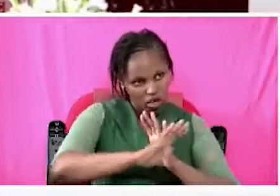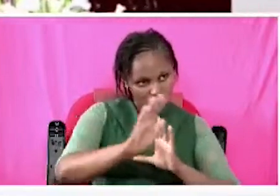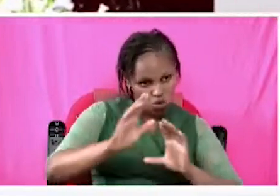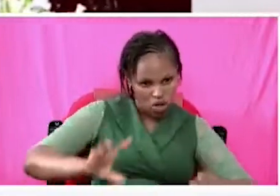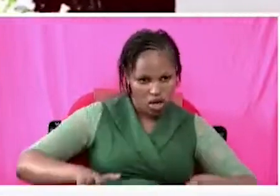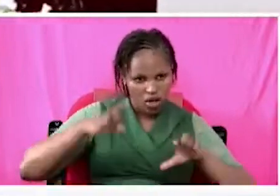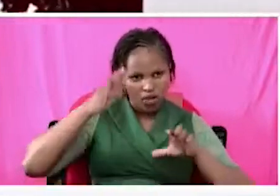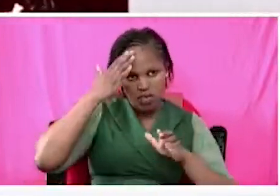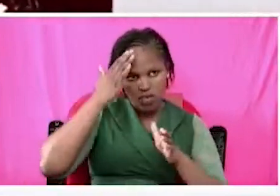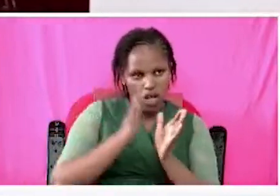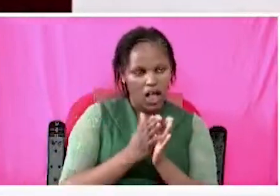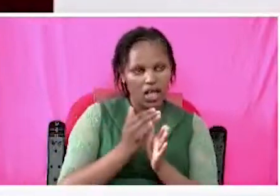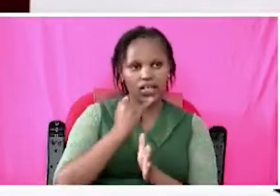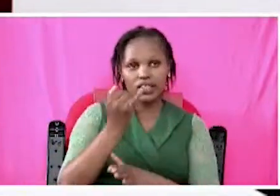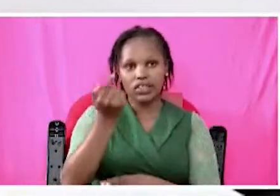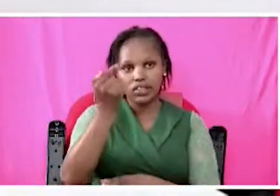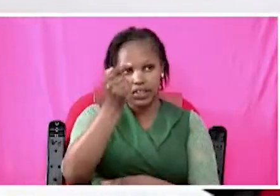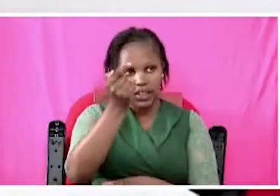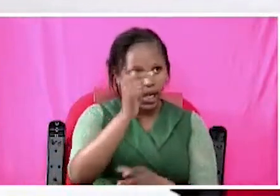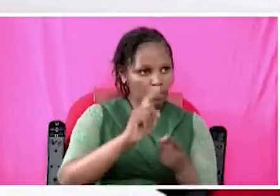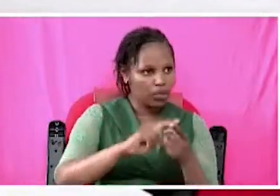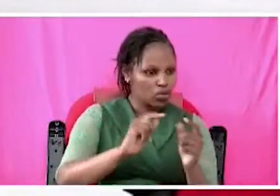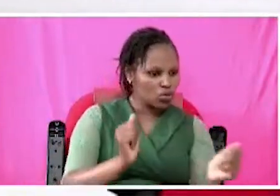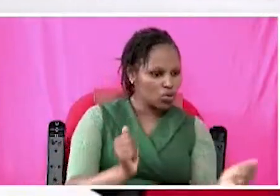and he's coming to rescue you.